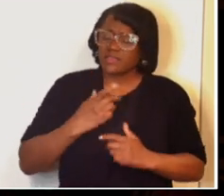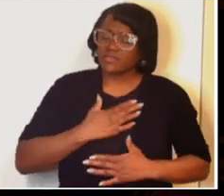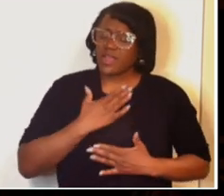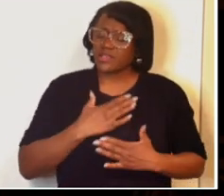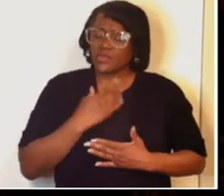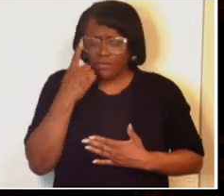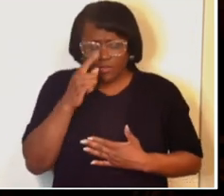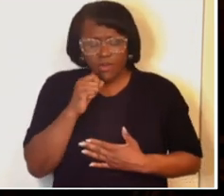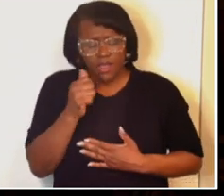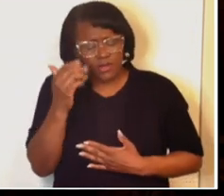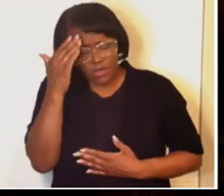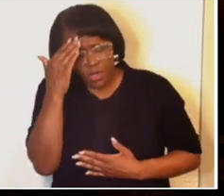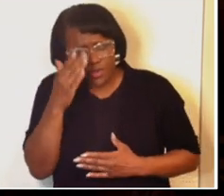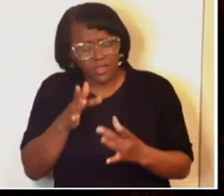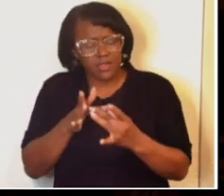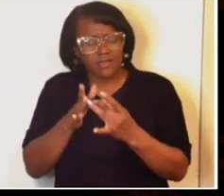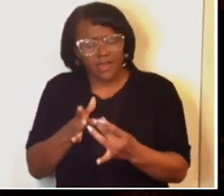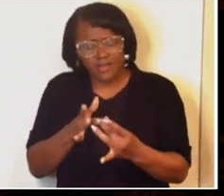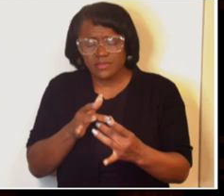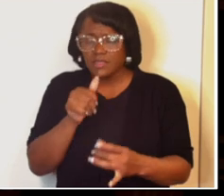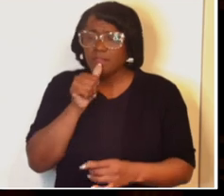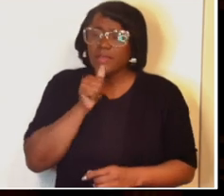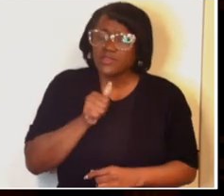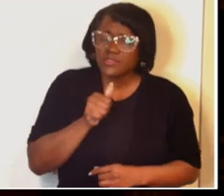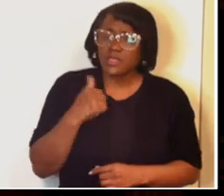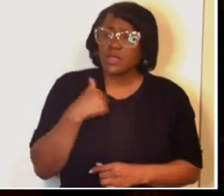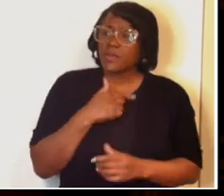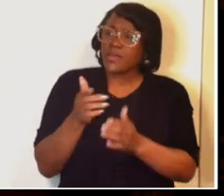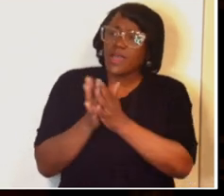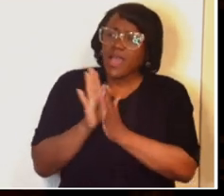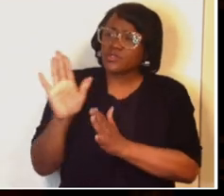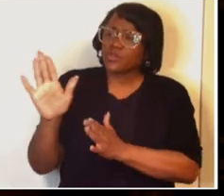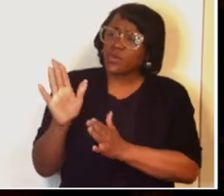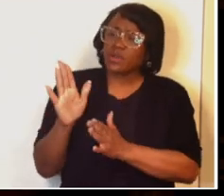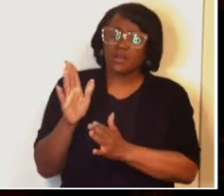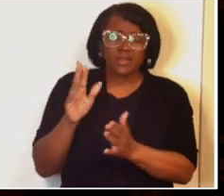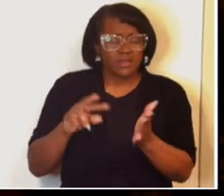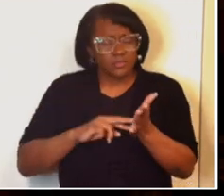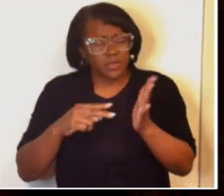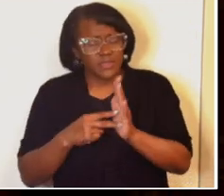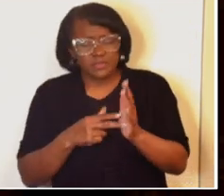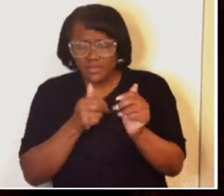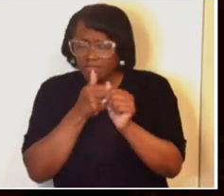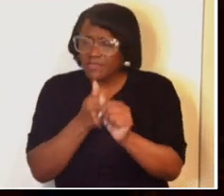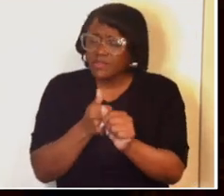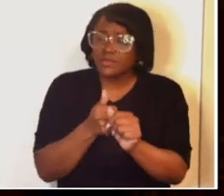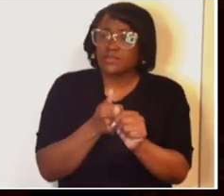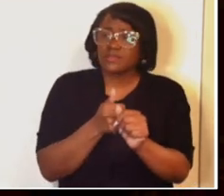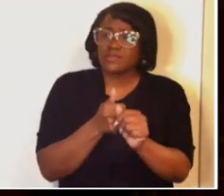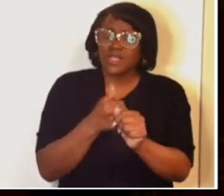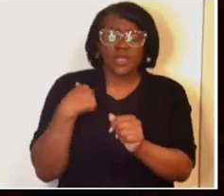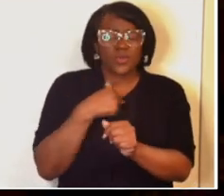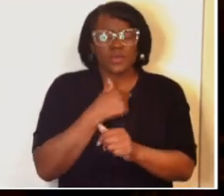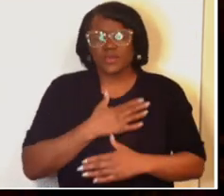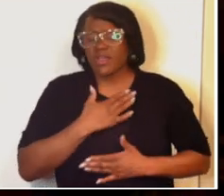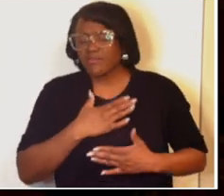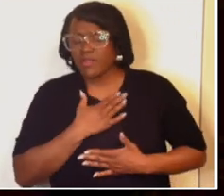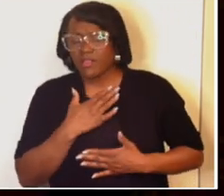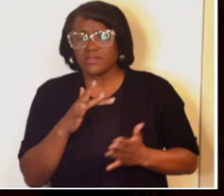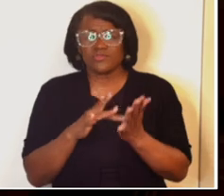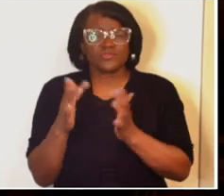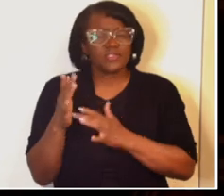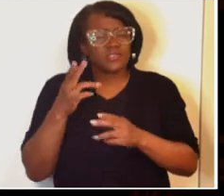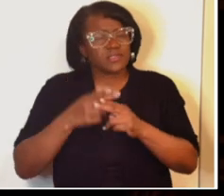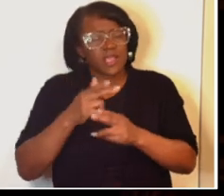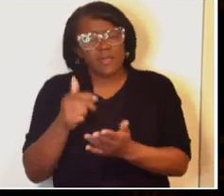guidance and patience. We ask that your will be done and we will forever be grateful. In Jesus' name we pray, amen.